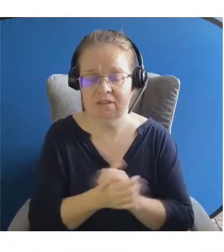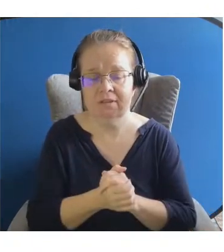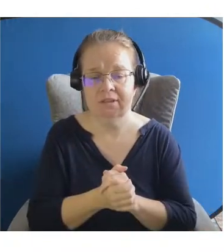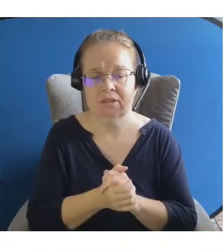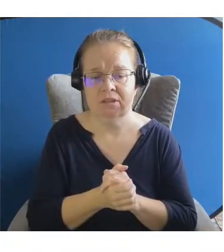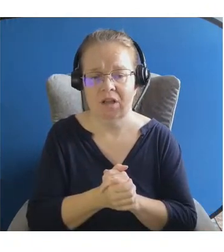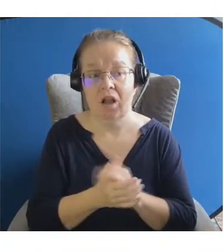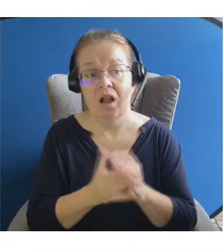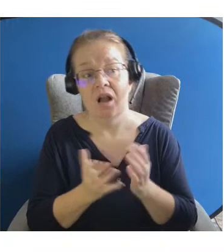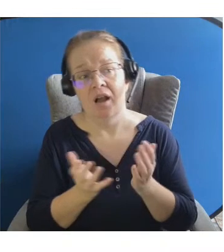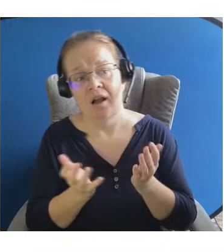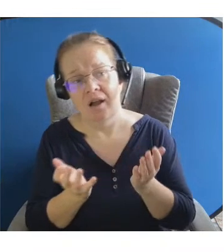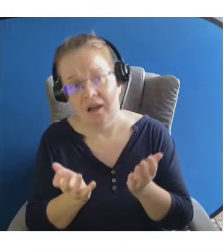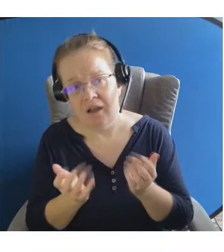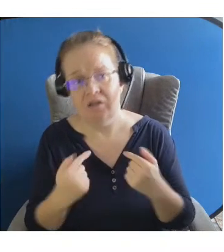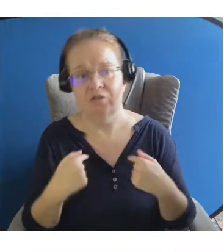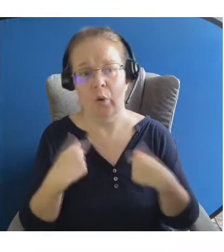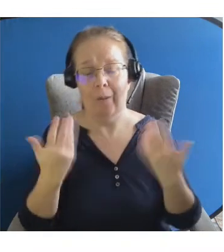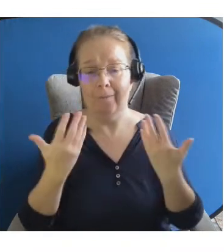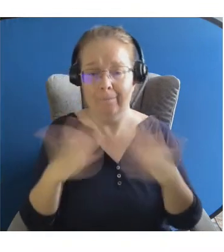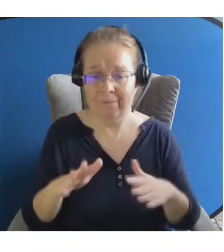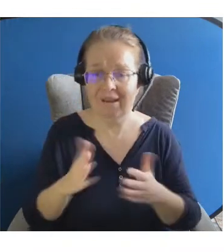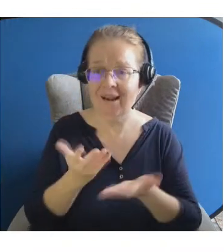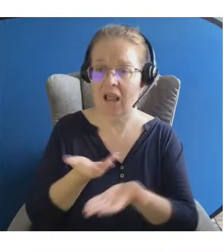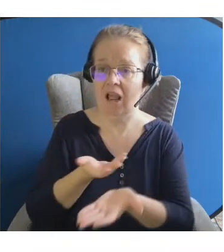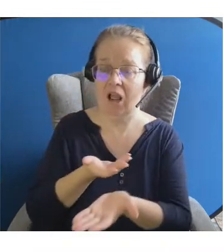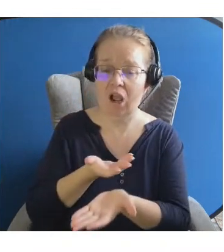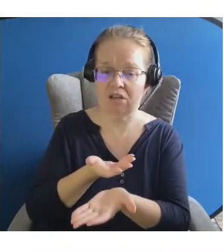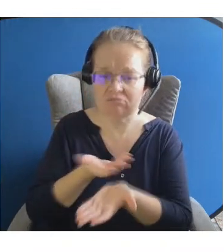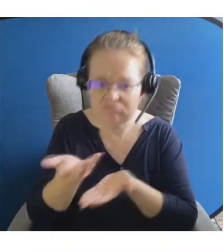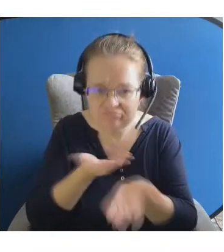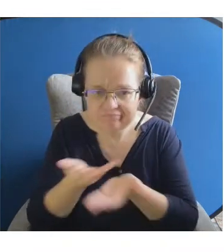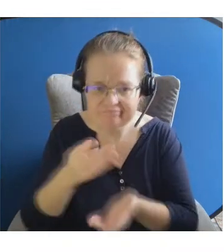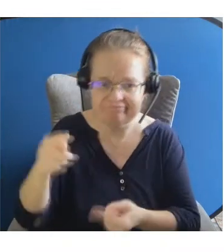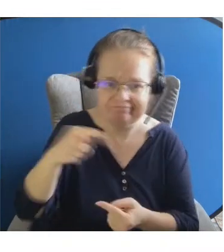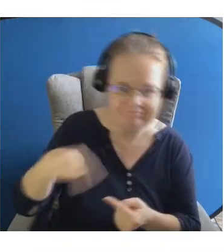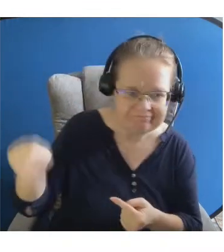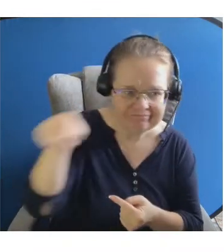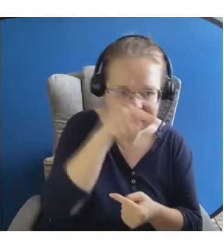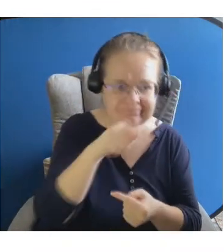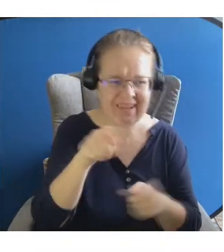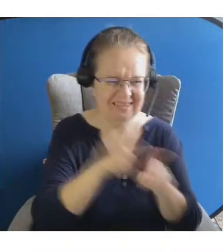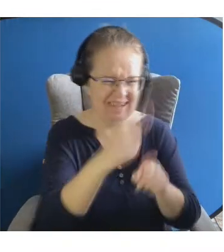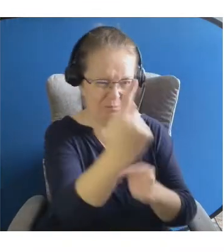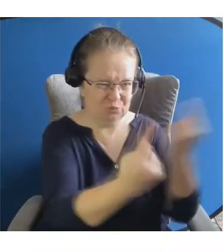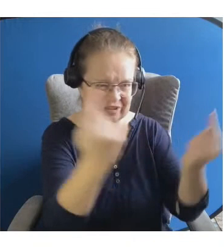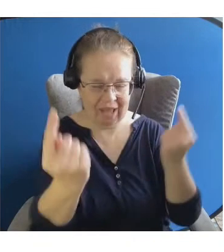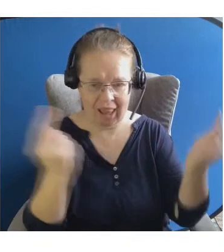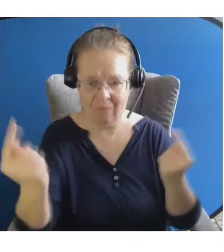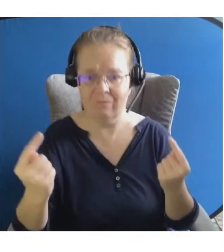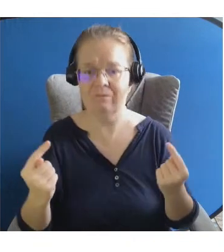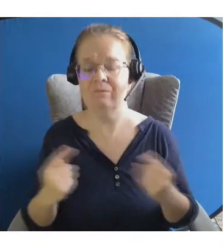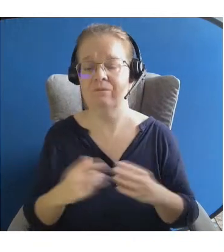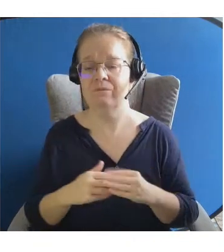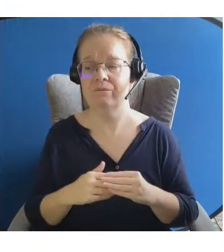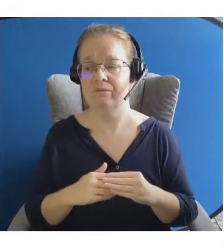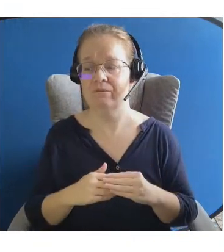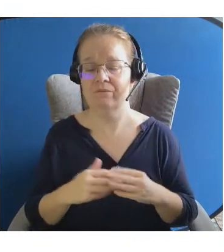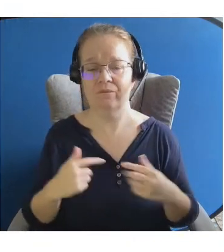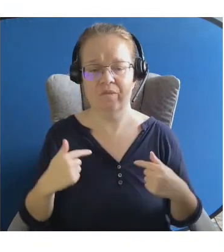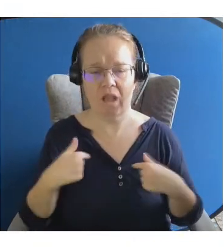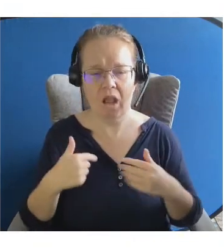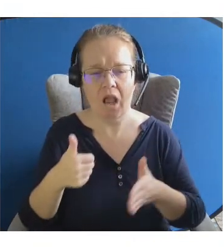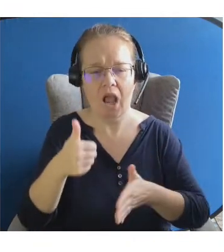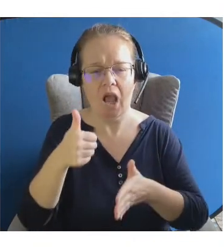And so I think in discussion with yourselves, amongst others, we started to